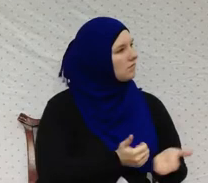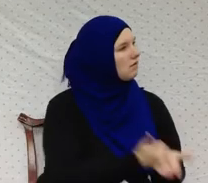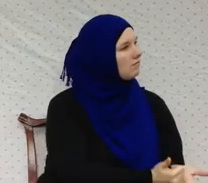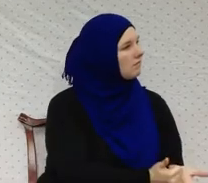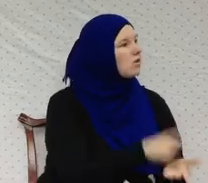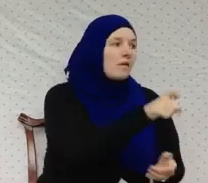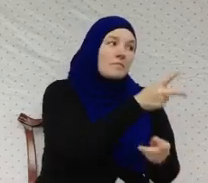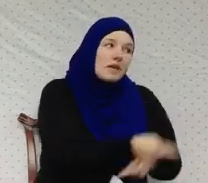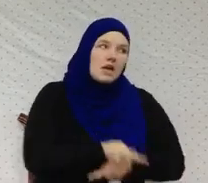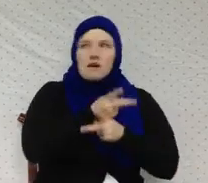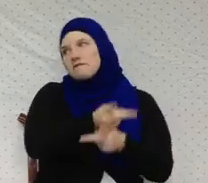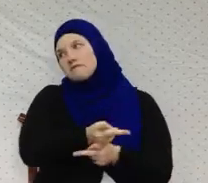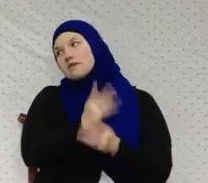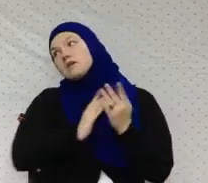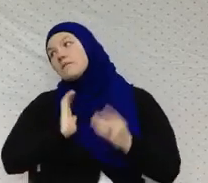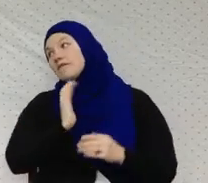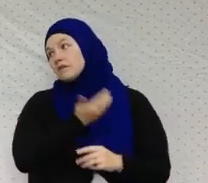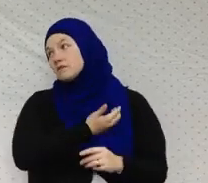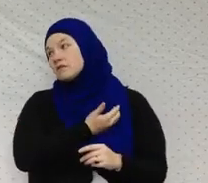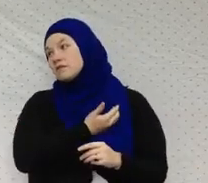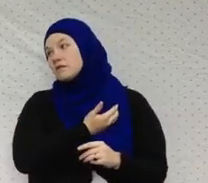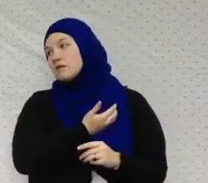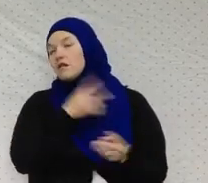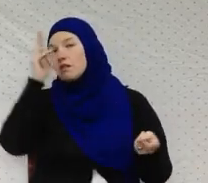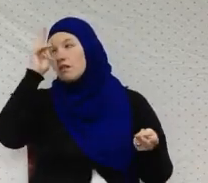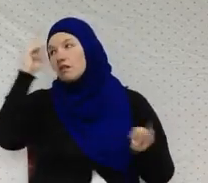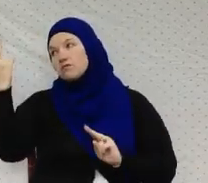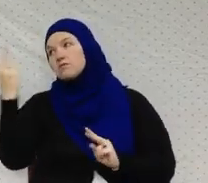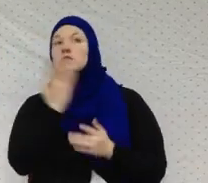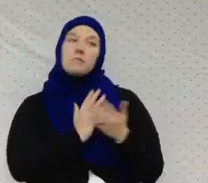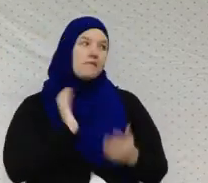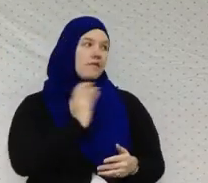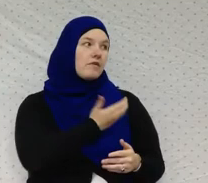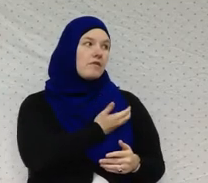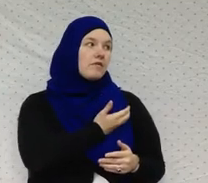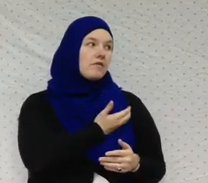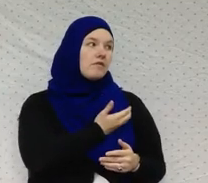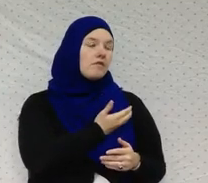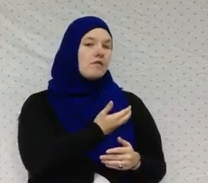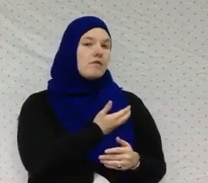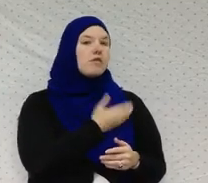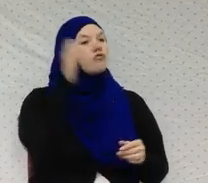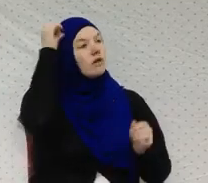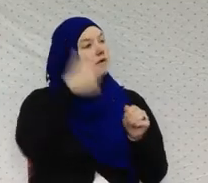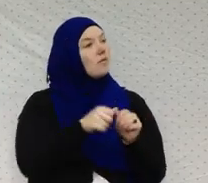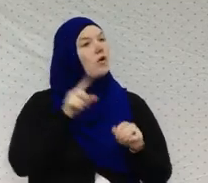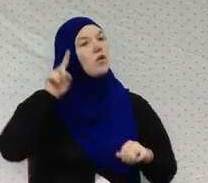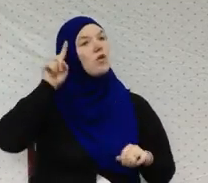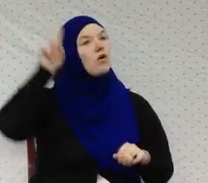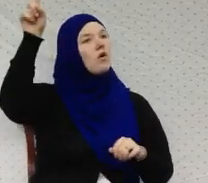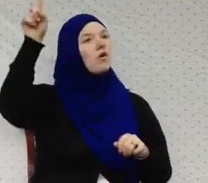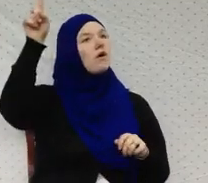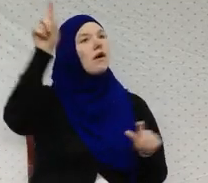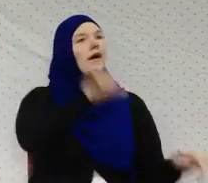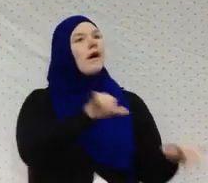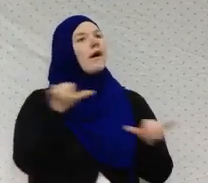we have to be careful, because some of us understand or misunderstand dhikrullah, to